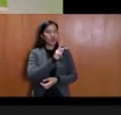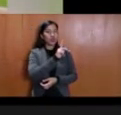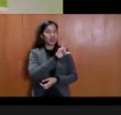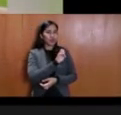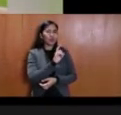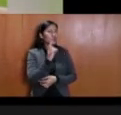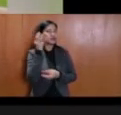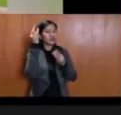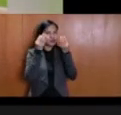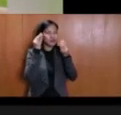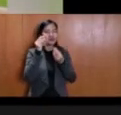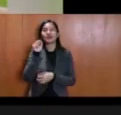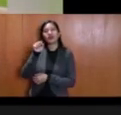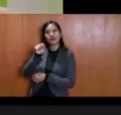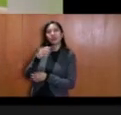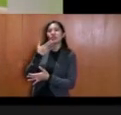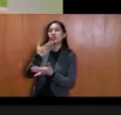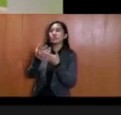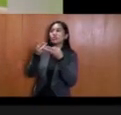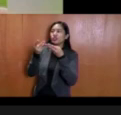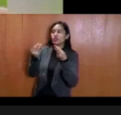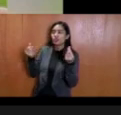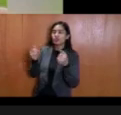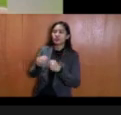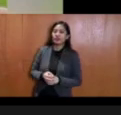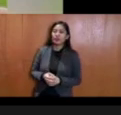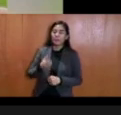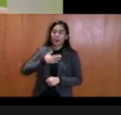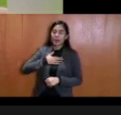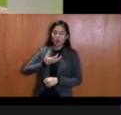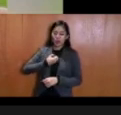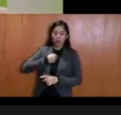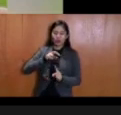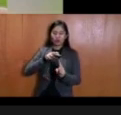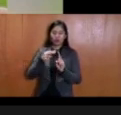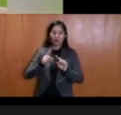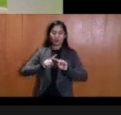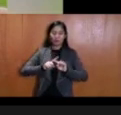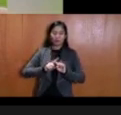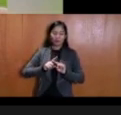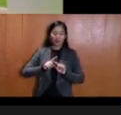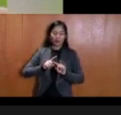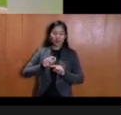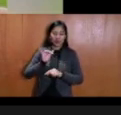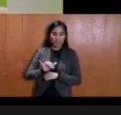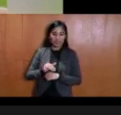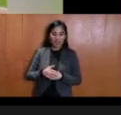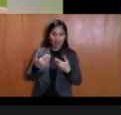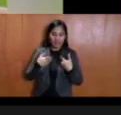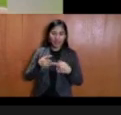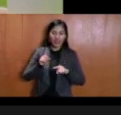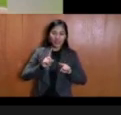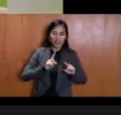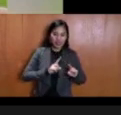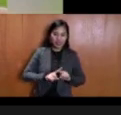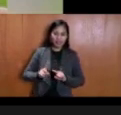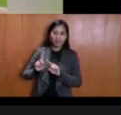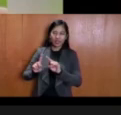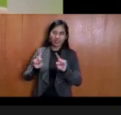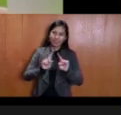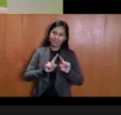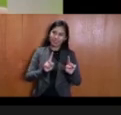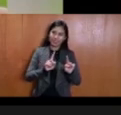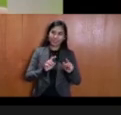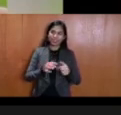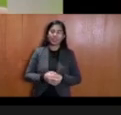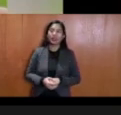of the solutions. And just my own perspective is that there are different market segments.